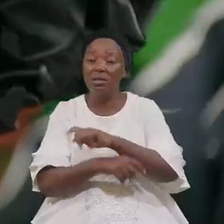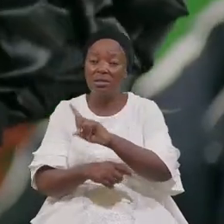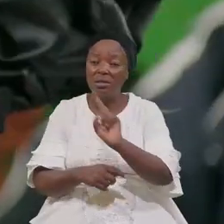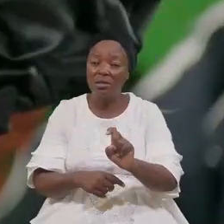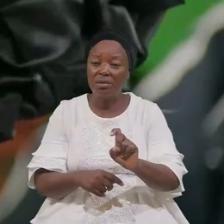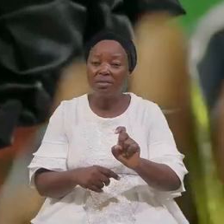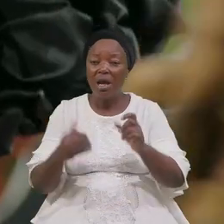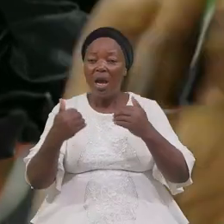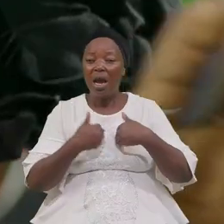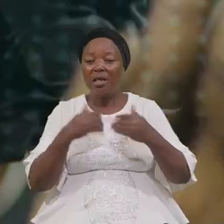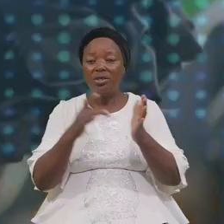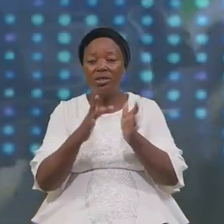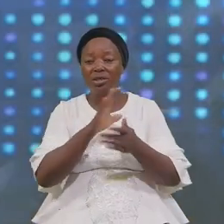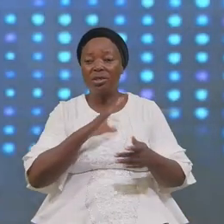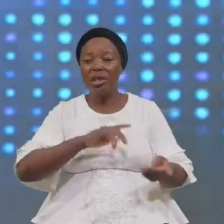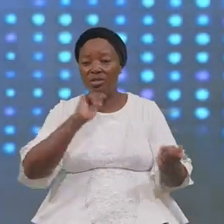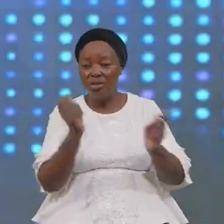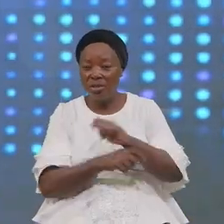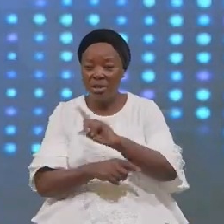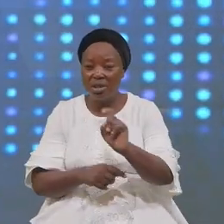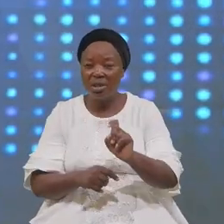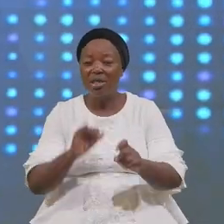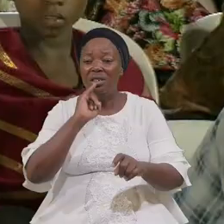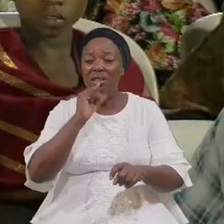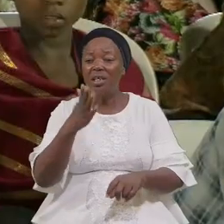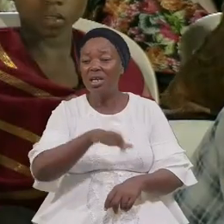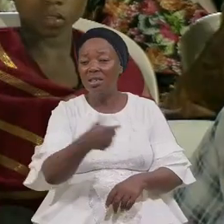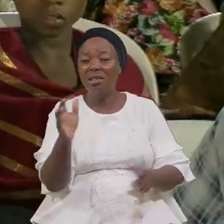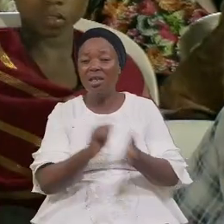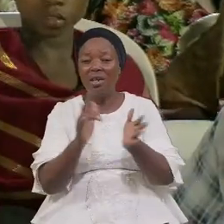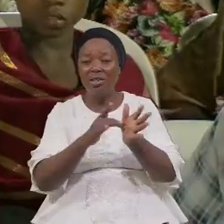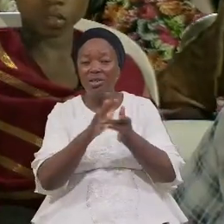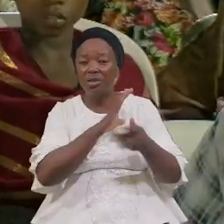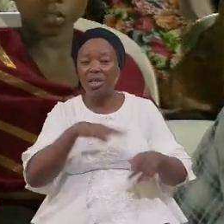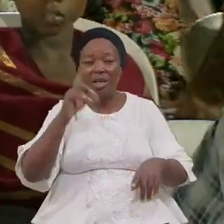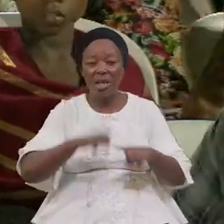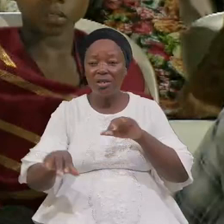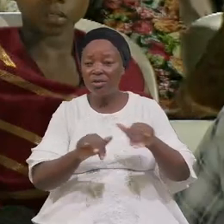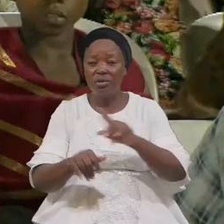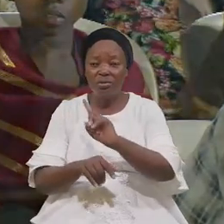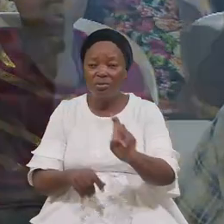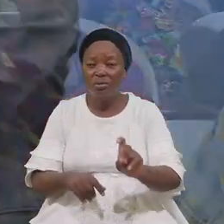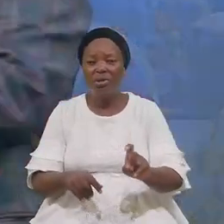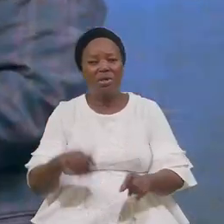Has he changed? Is there something he cannot do? Remember, he has complete power. He has